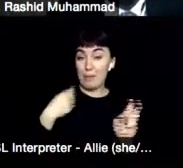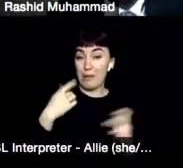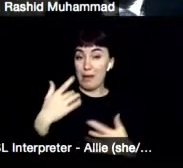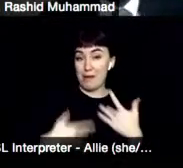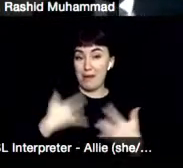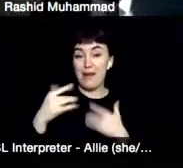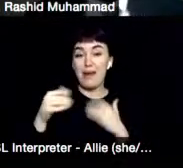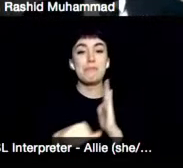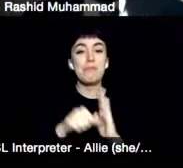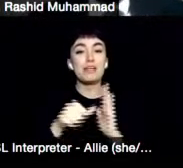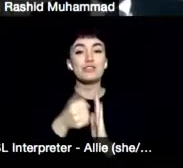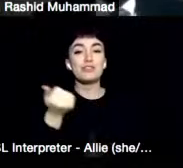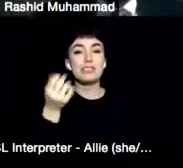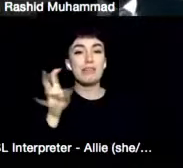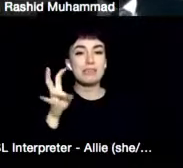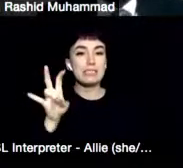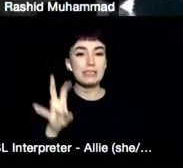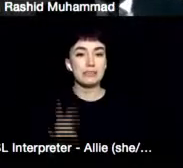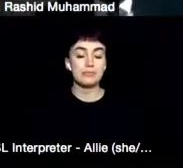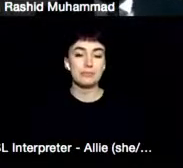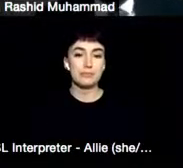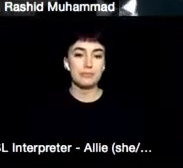page 17,